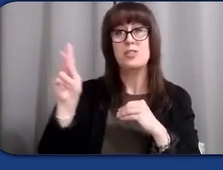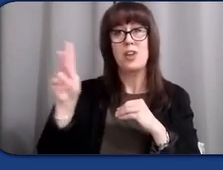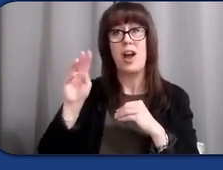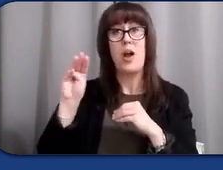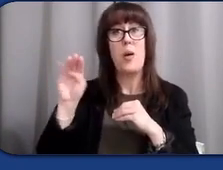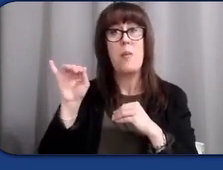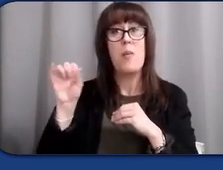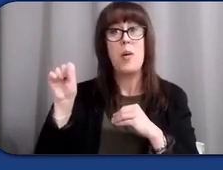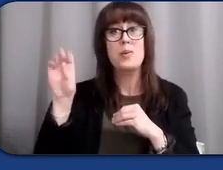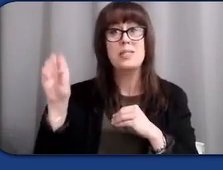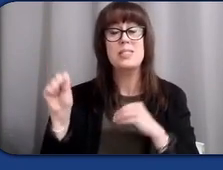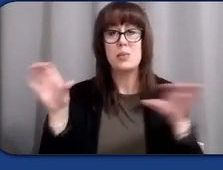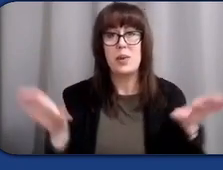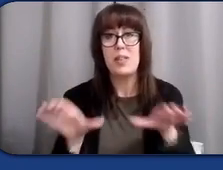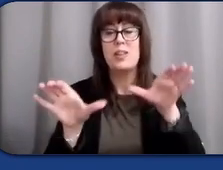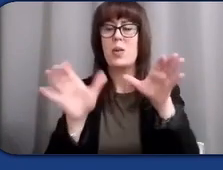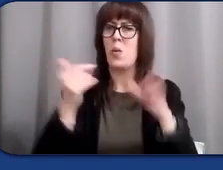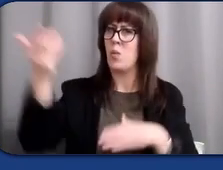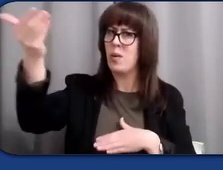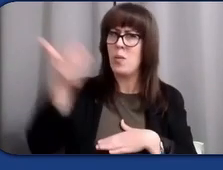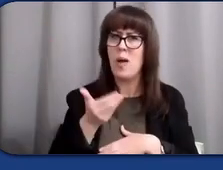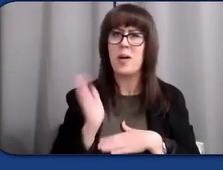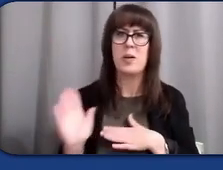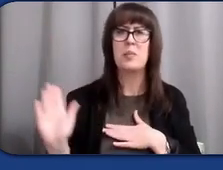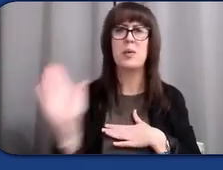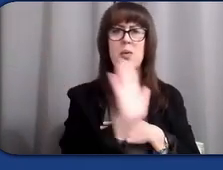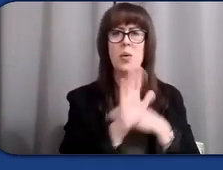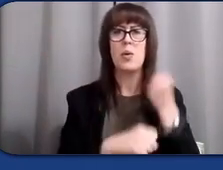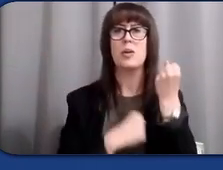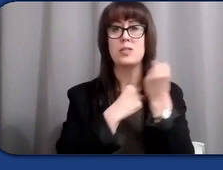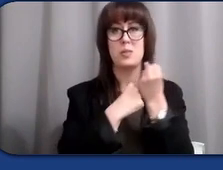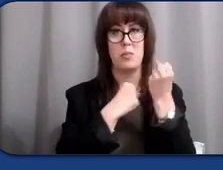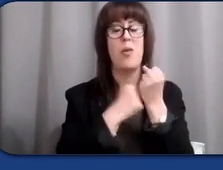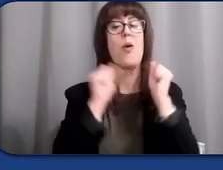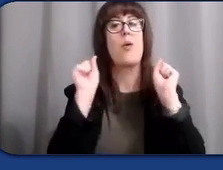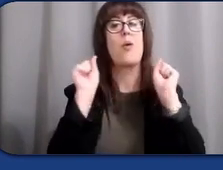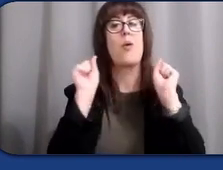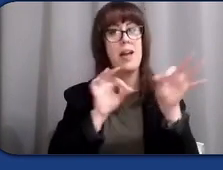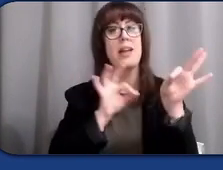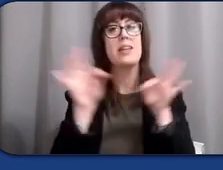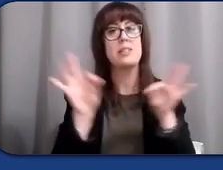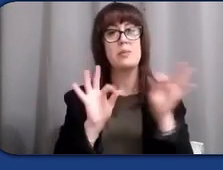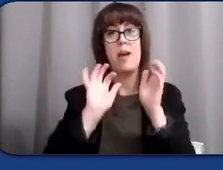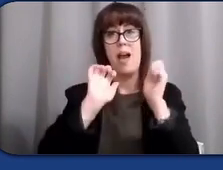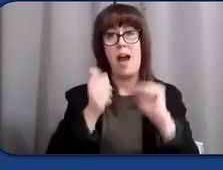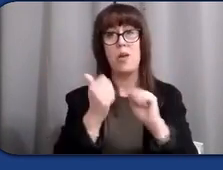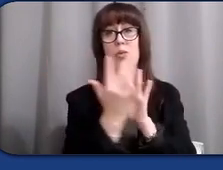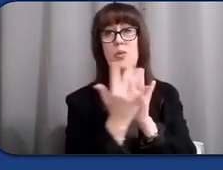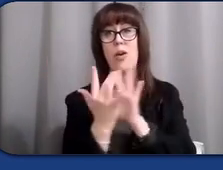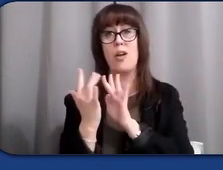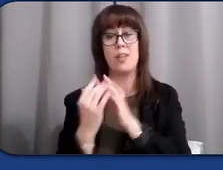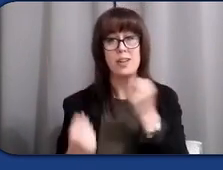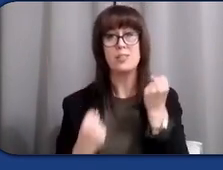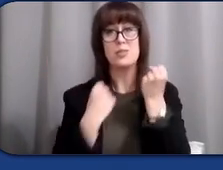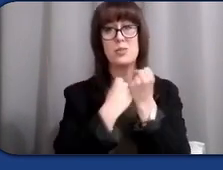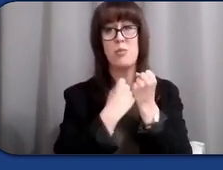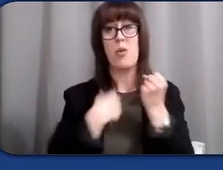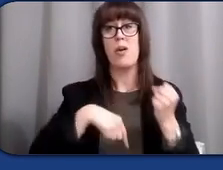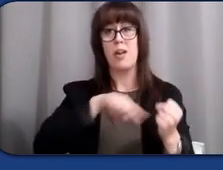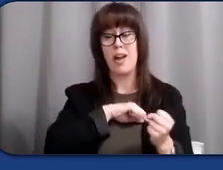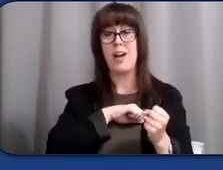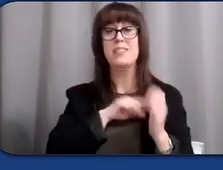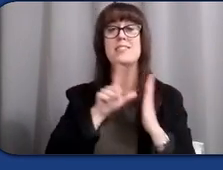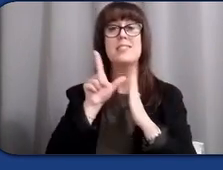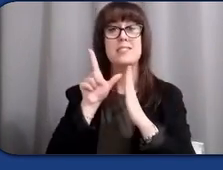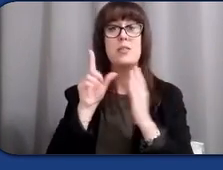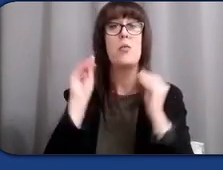support, and we can tell you more about how to reach out to us later. I think now what we can do is hand this over